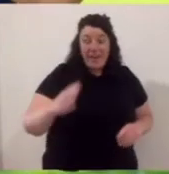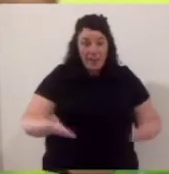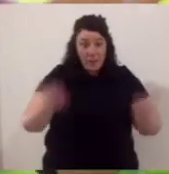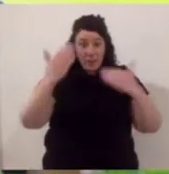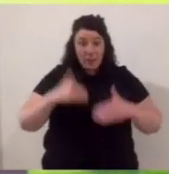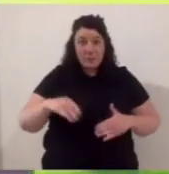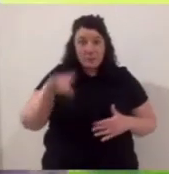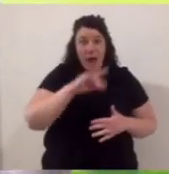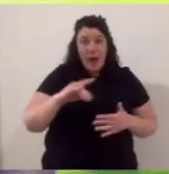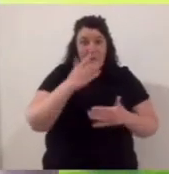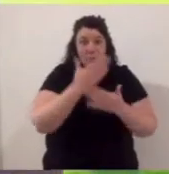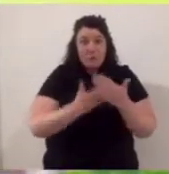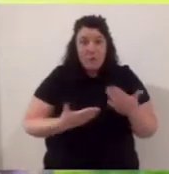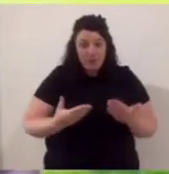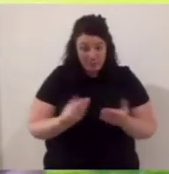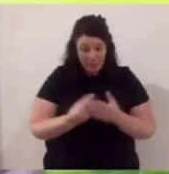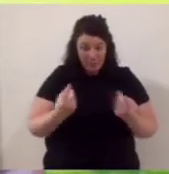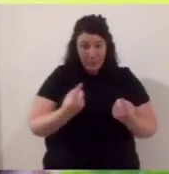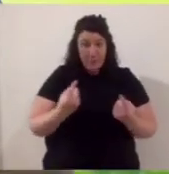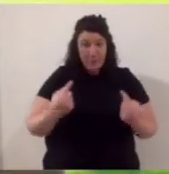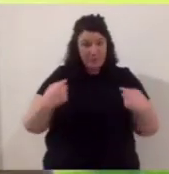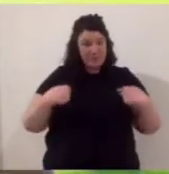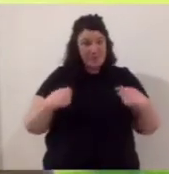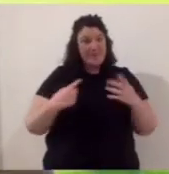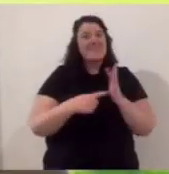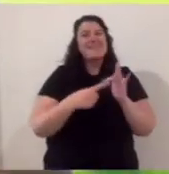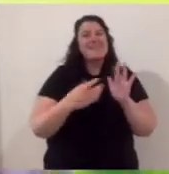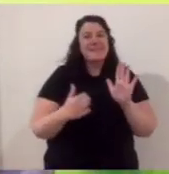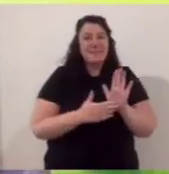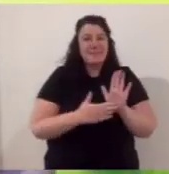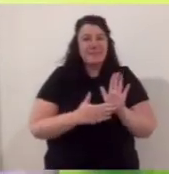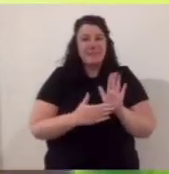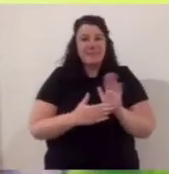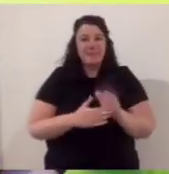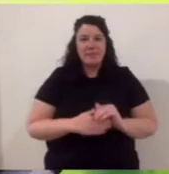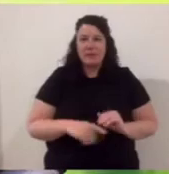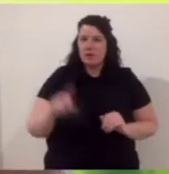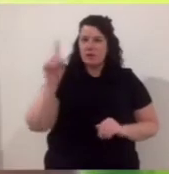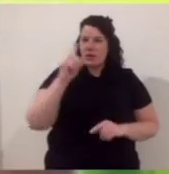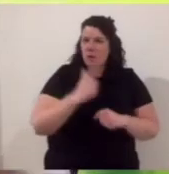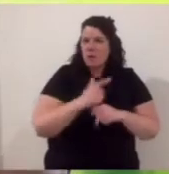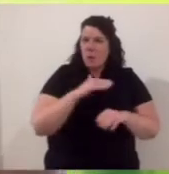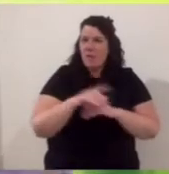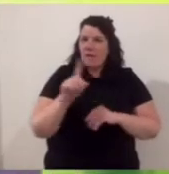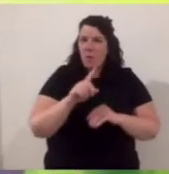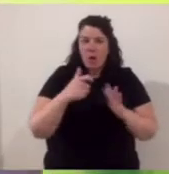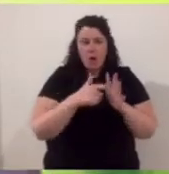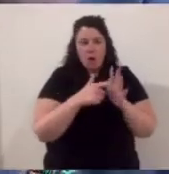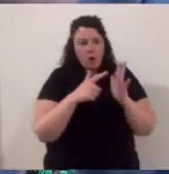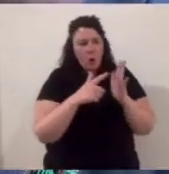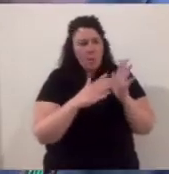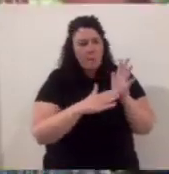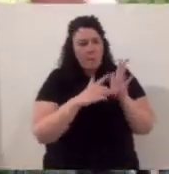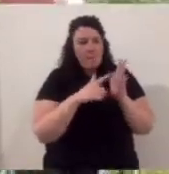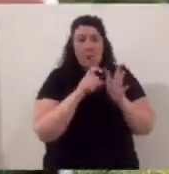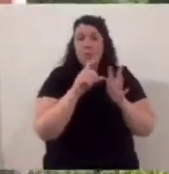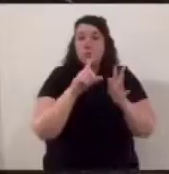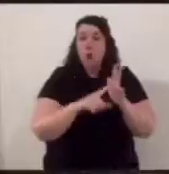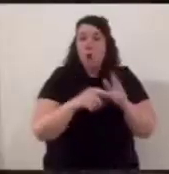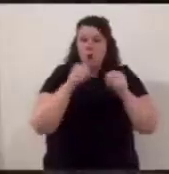G'day and welcome to Animal Tales with Tim Faulkner. That's me, and today I am talking Komodo dragons.